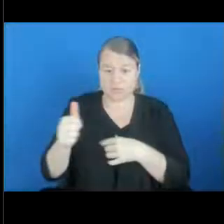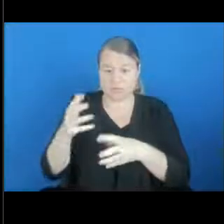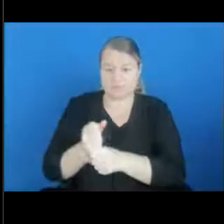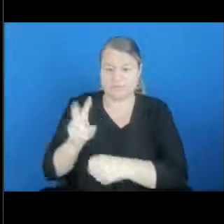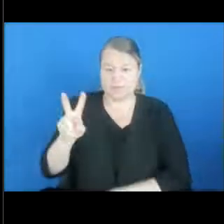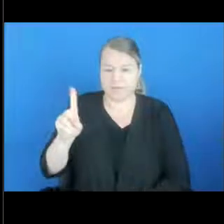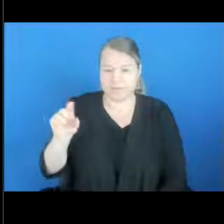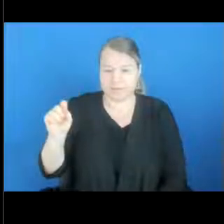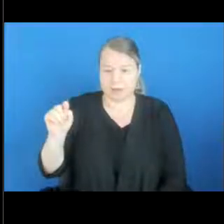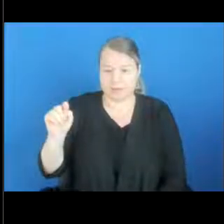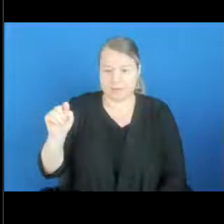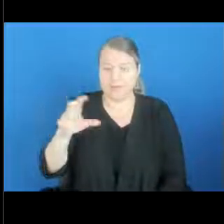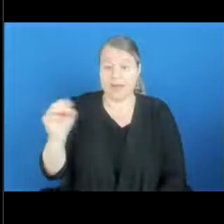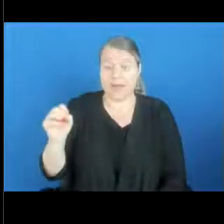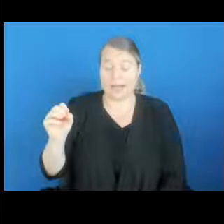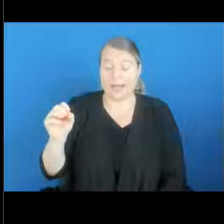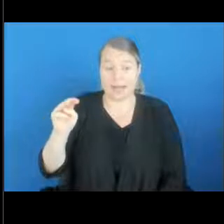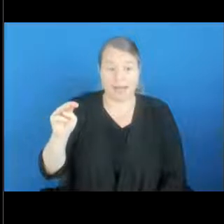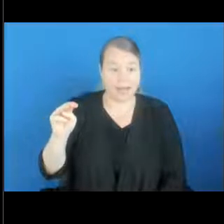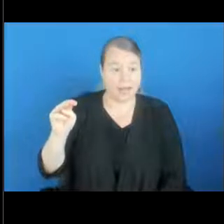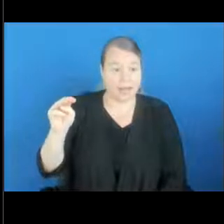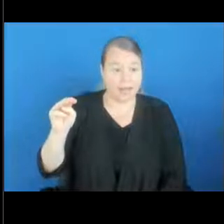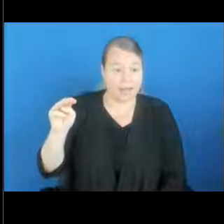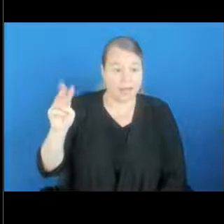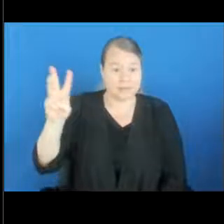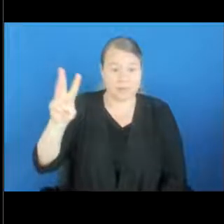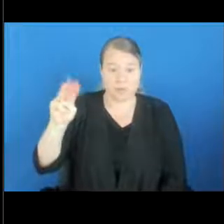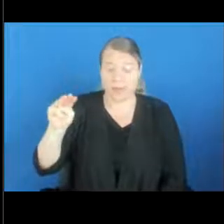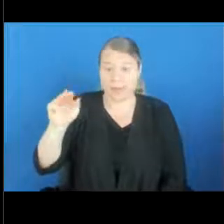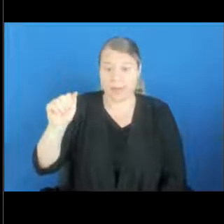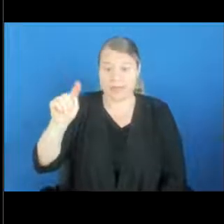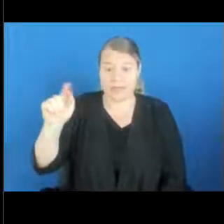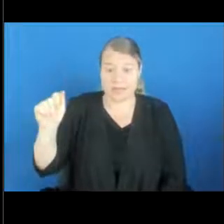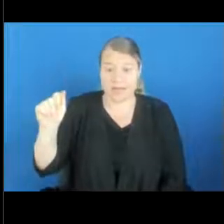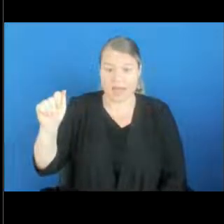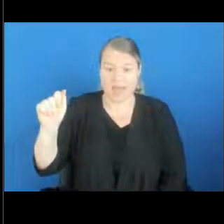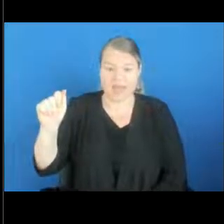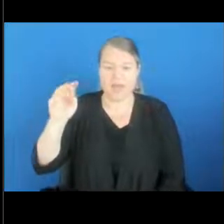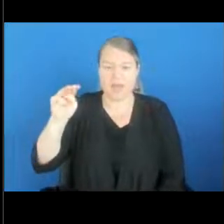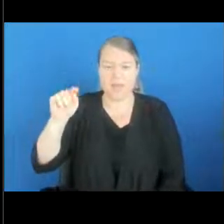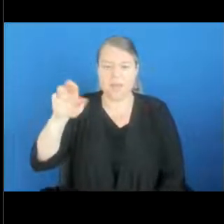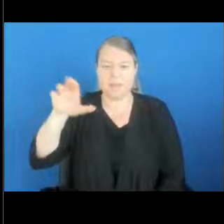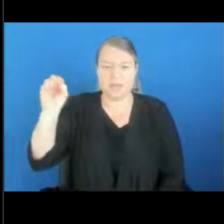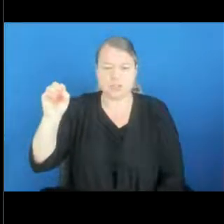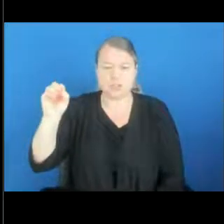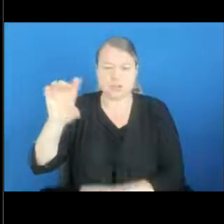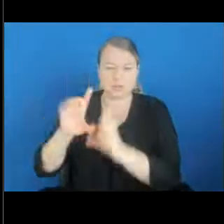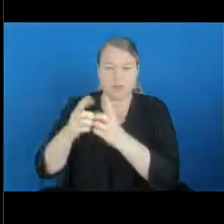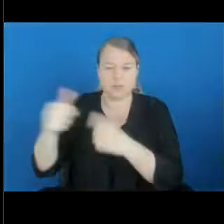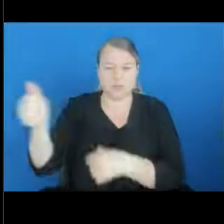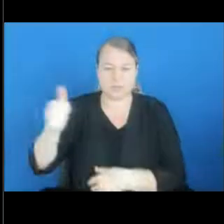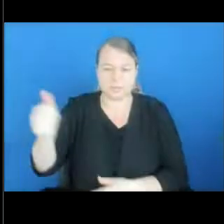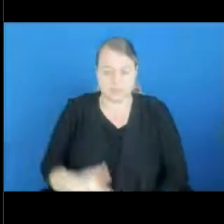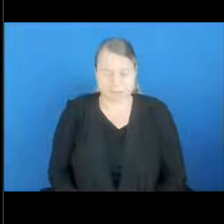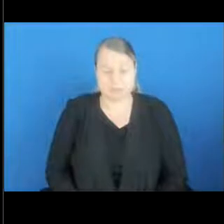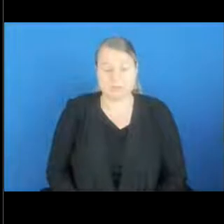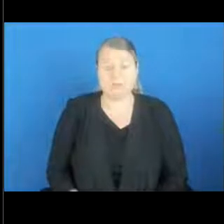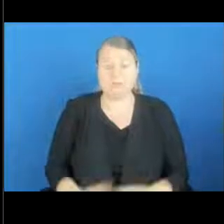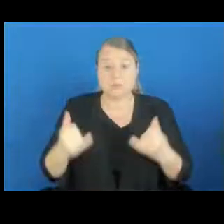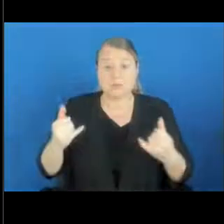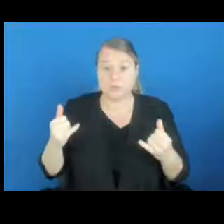Washington Metropolitan Area Transit Authority, referred to as WMATA or Metro. Tonight's public hearing represents